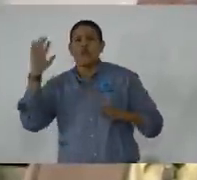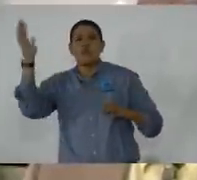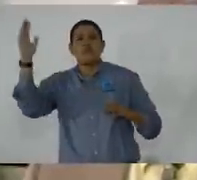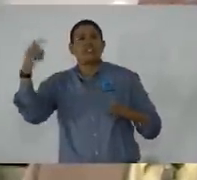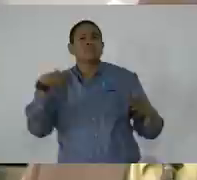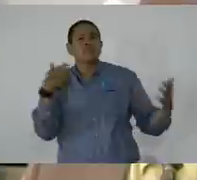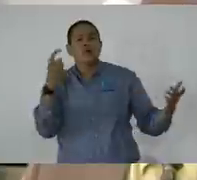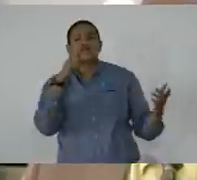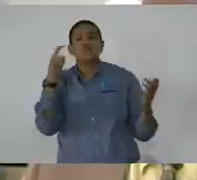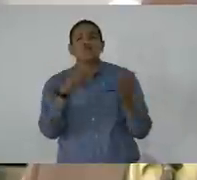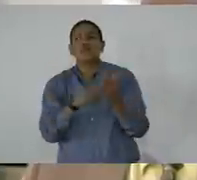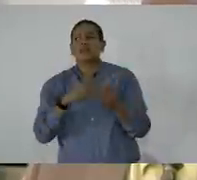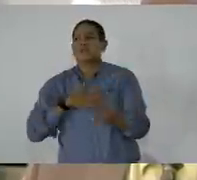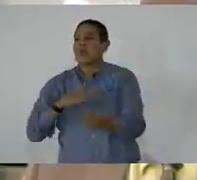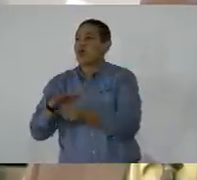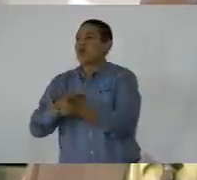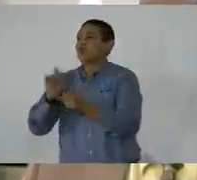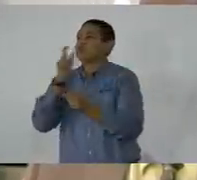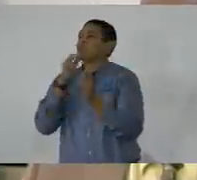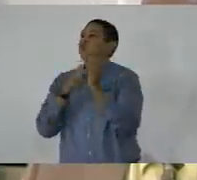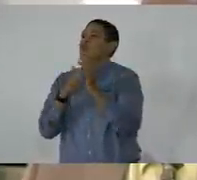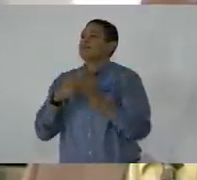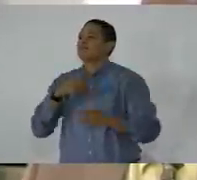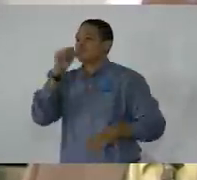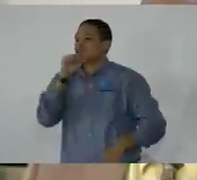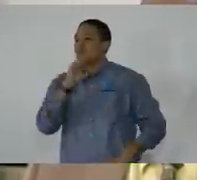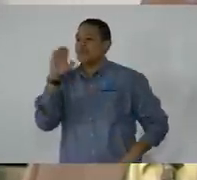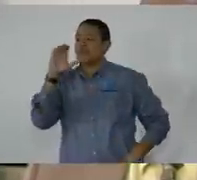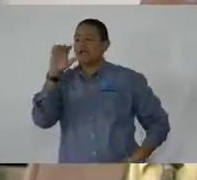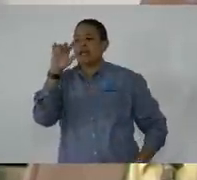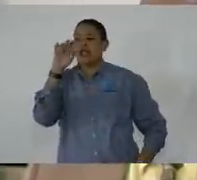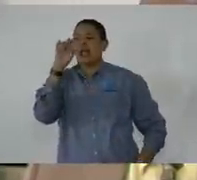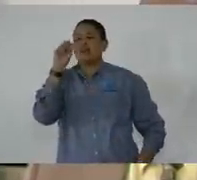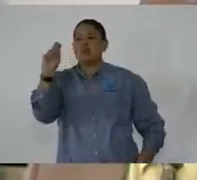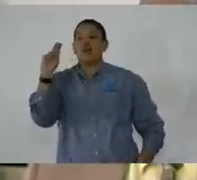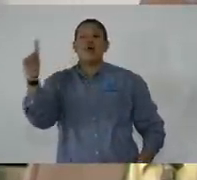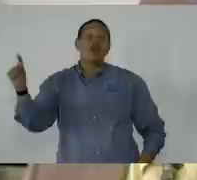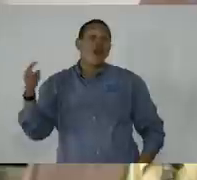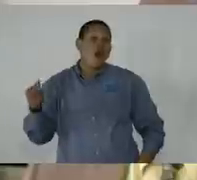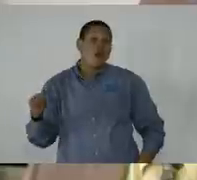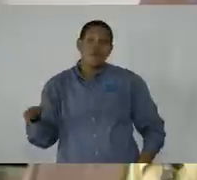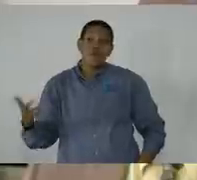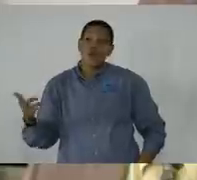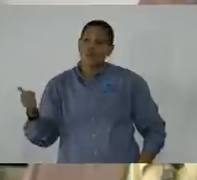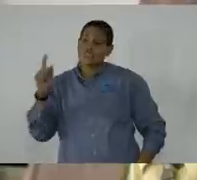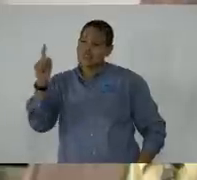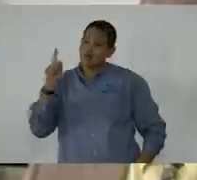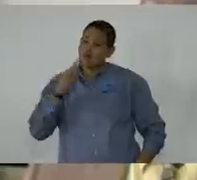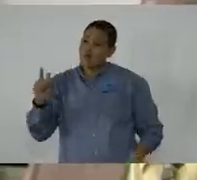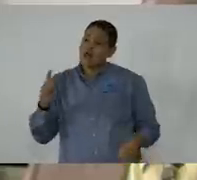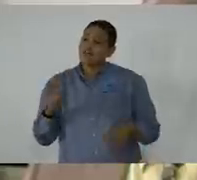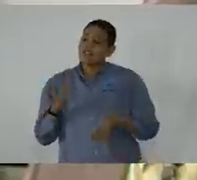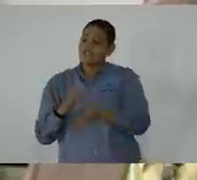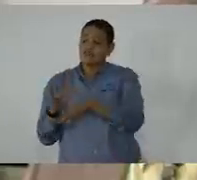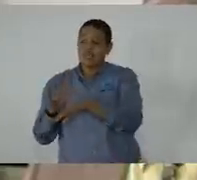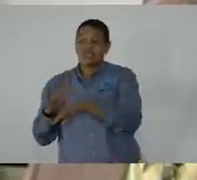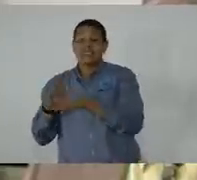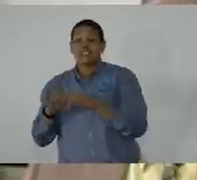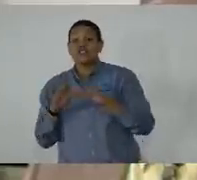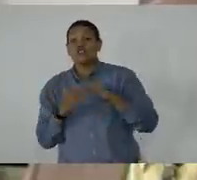that my constituency, Southeast Clarendon, happens to be one of the spaces in our